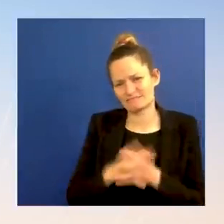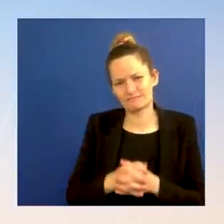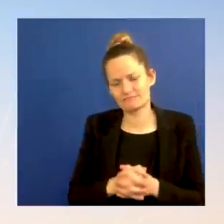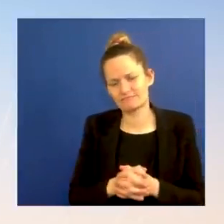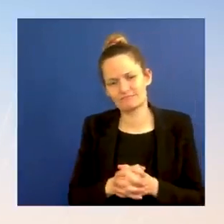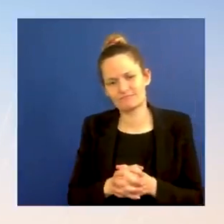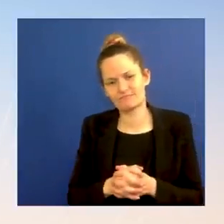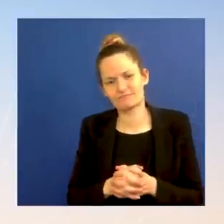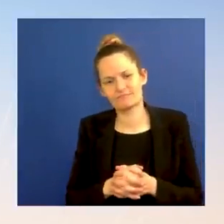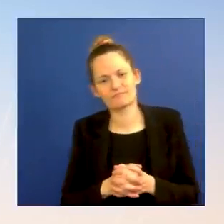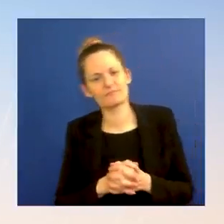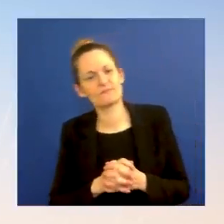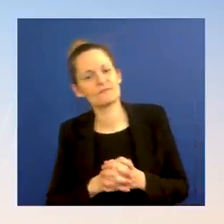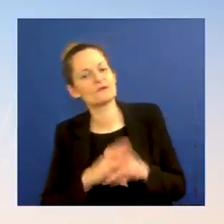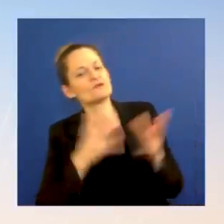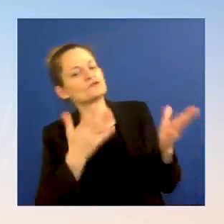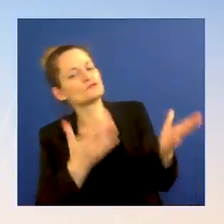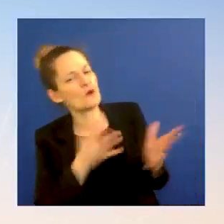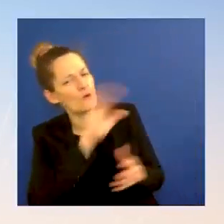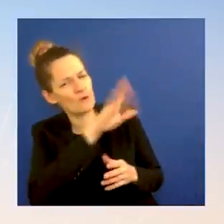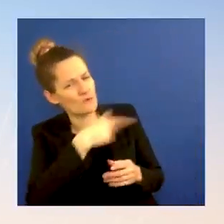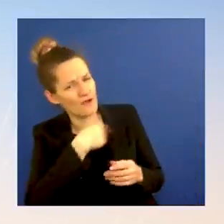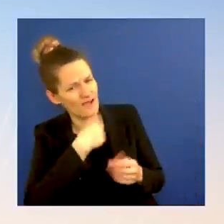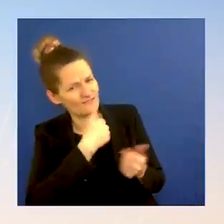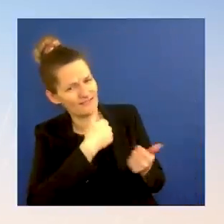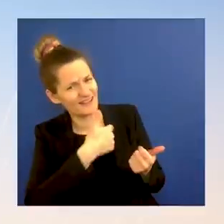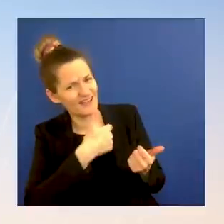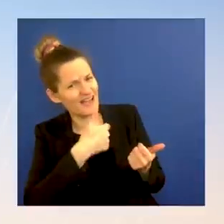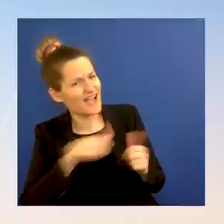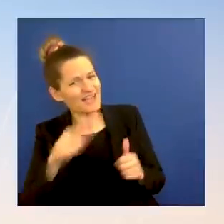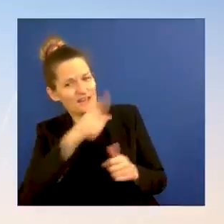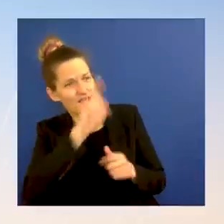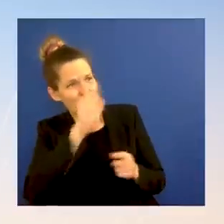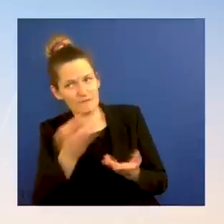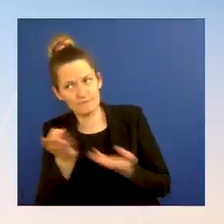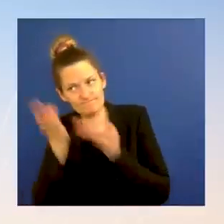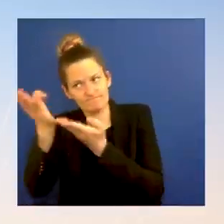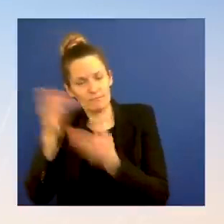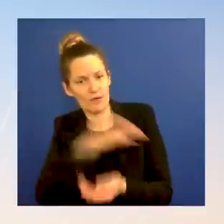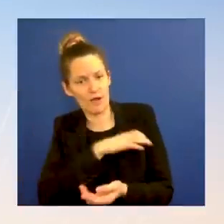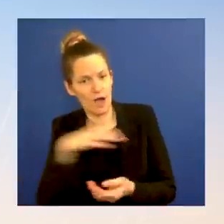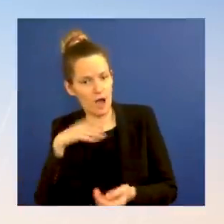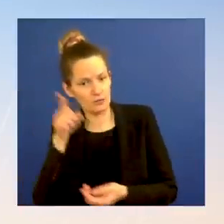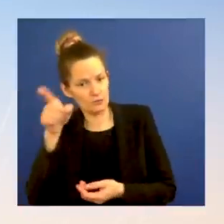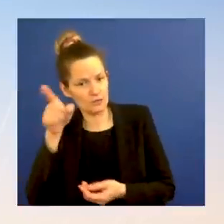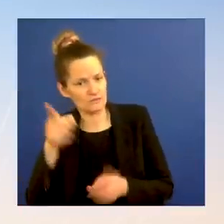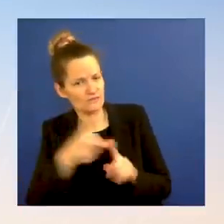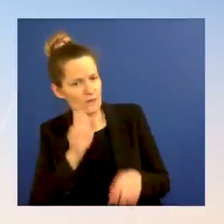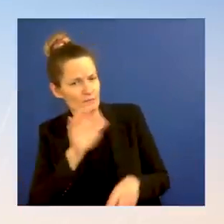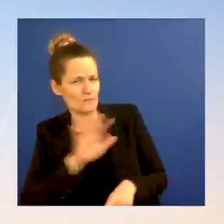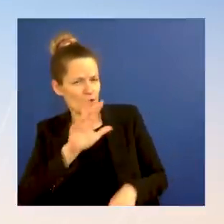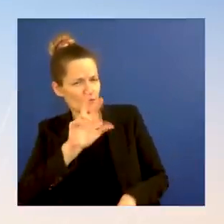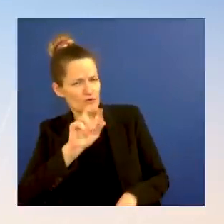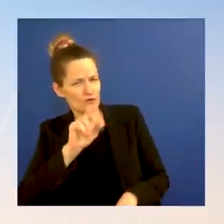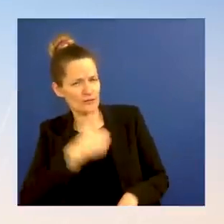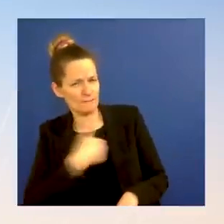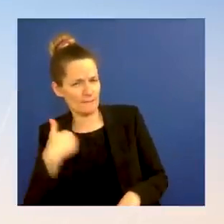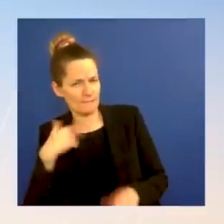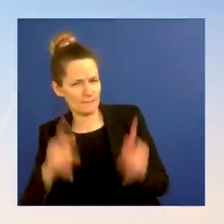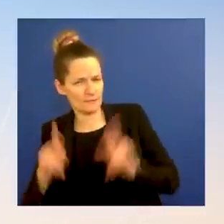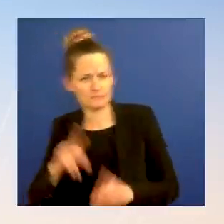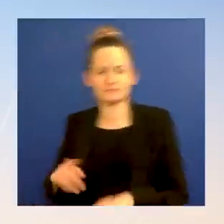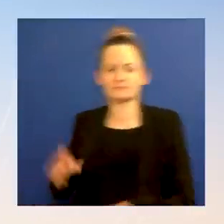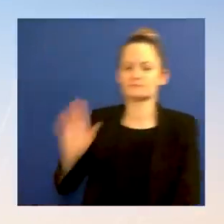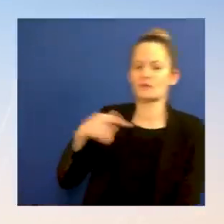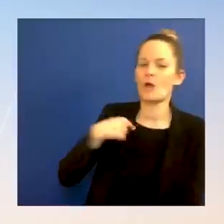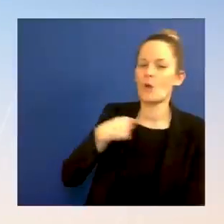from 30-odd members of Congress. We are aware of the letter. I don't have anything to convey on that either. Let's